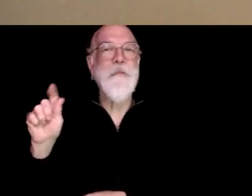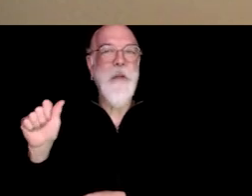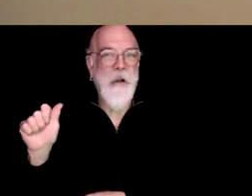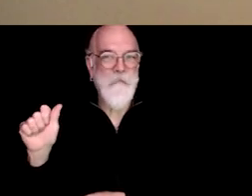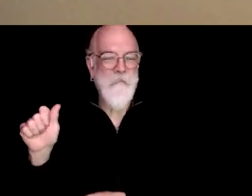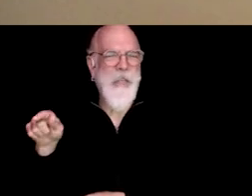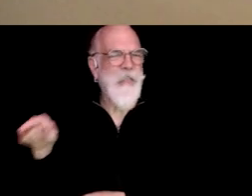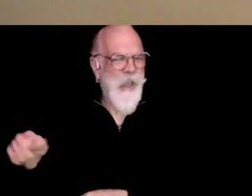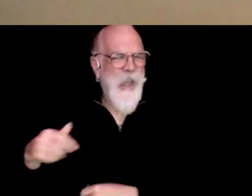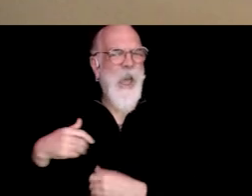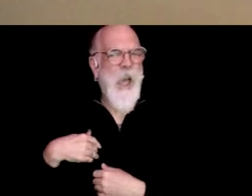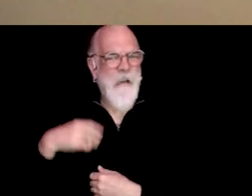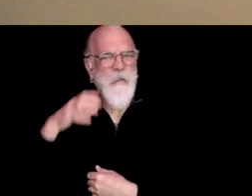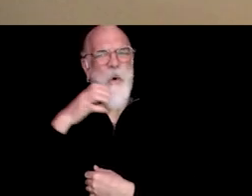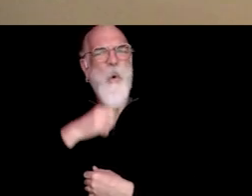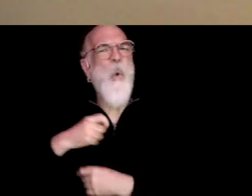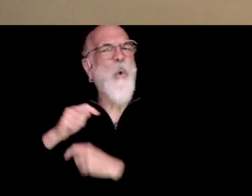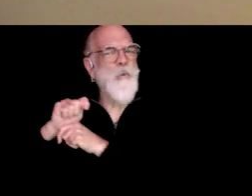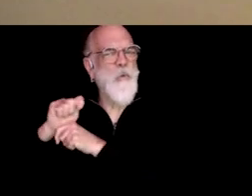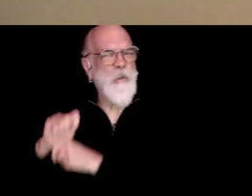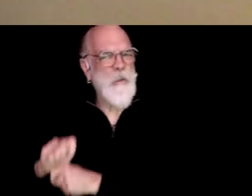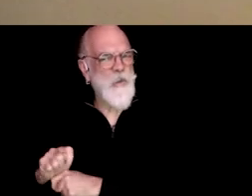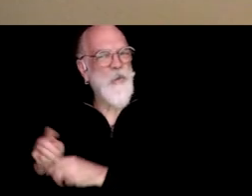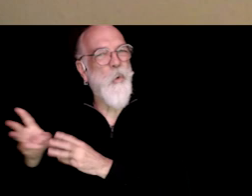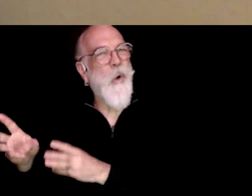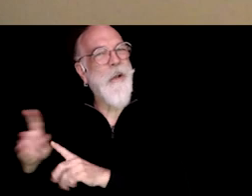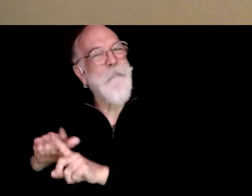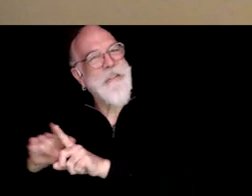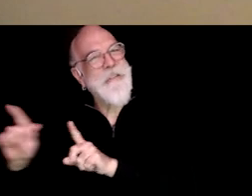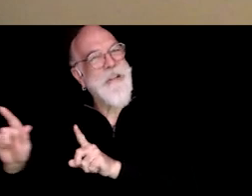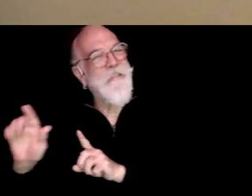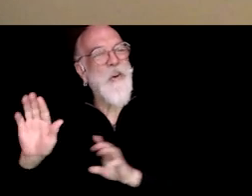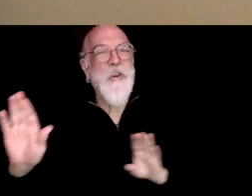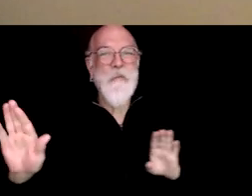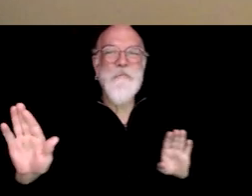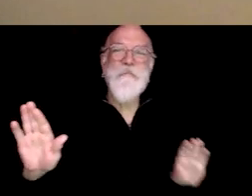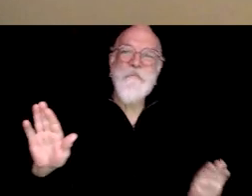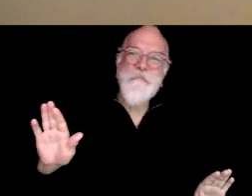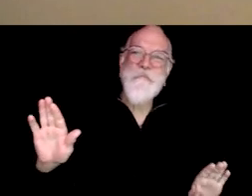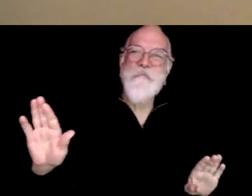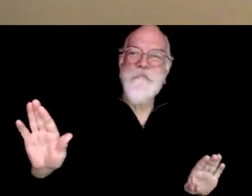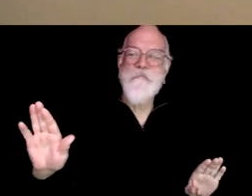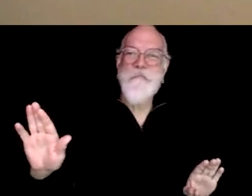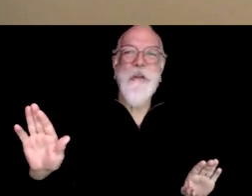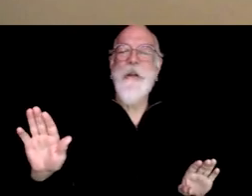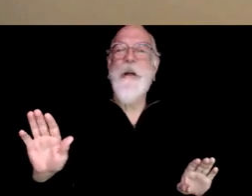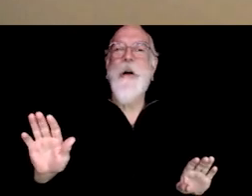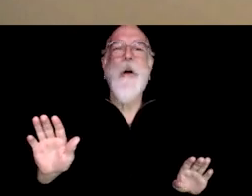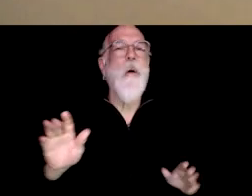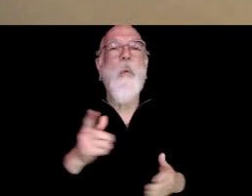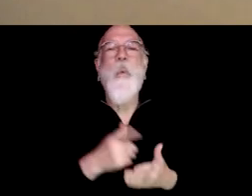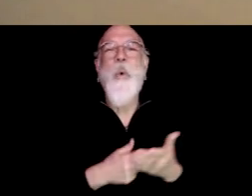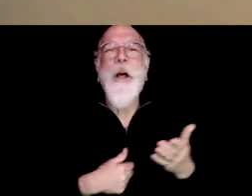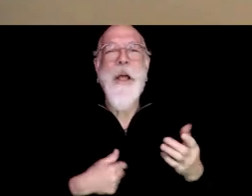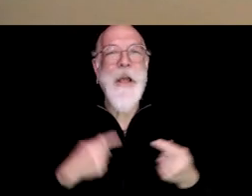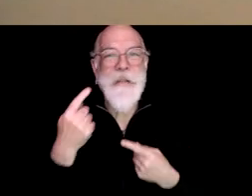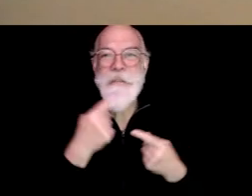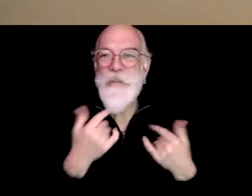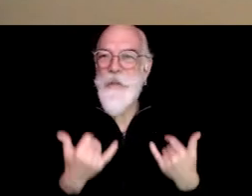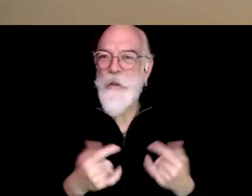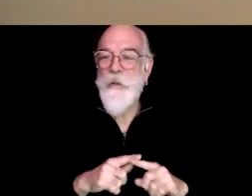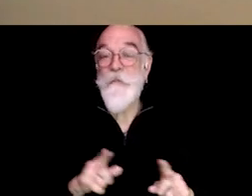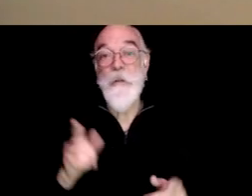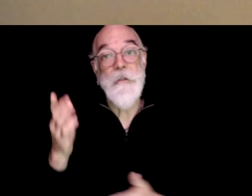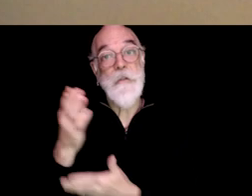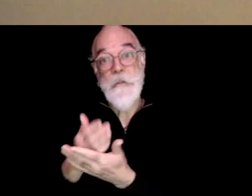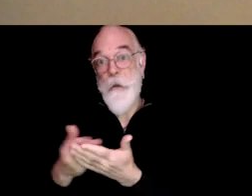remnants of traditional ways, but in a different sense than what I am considering here. Some